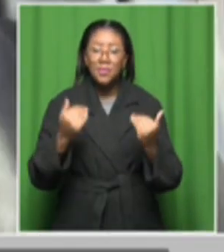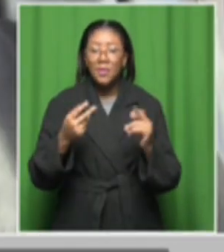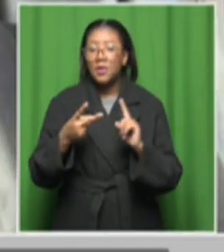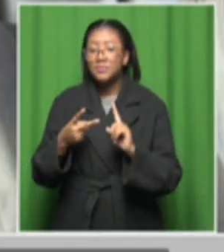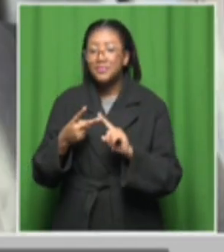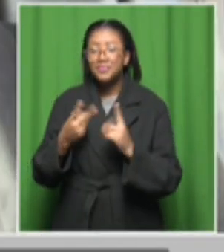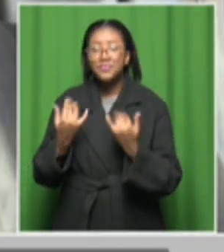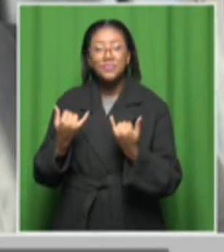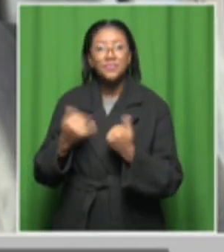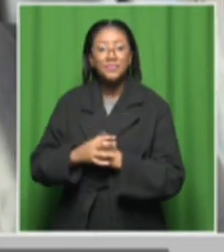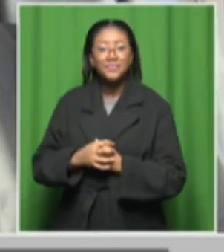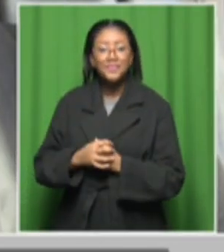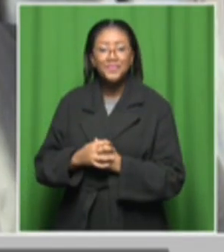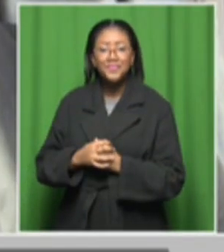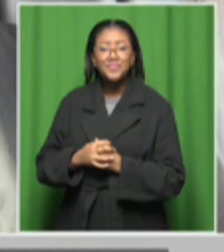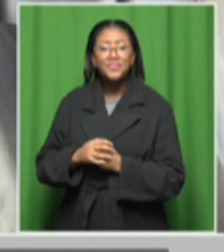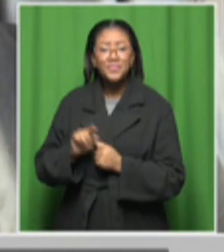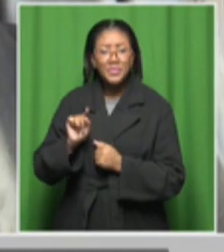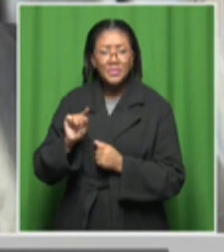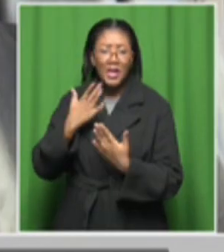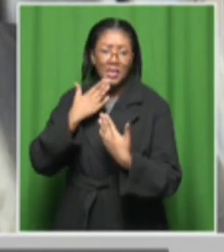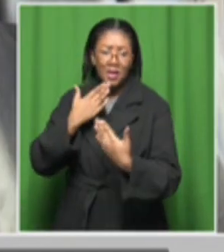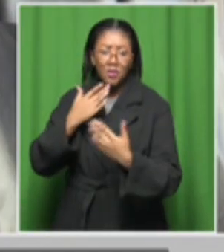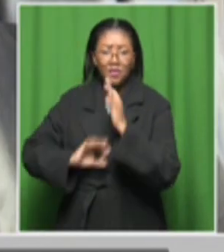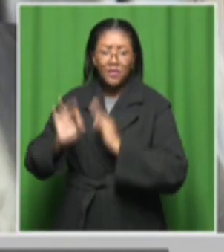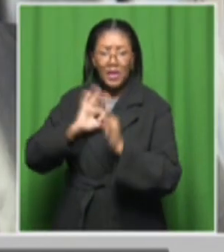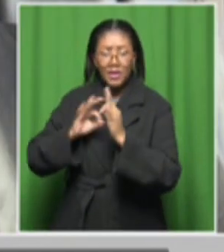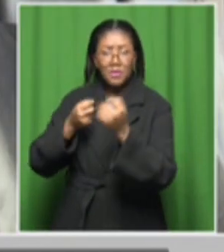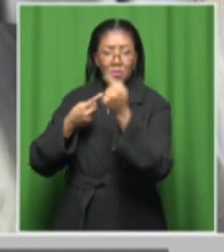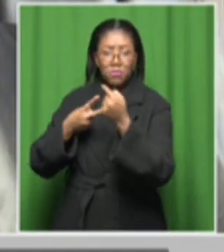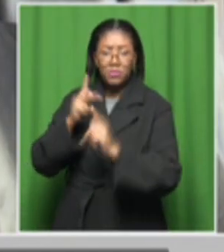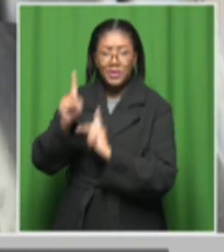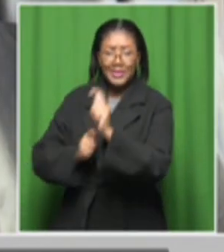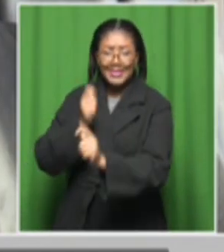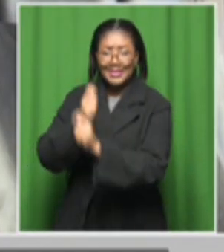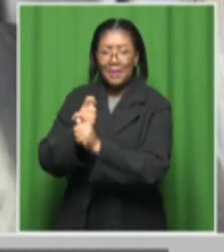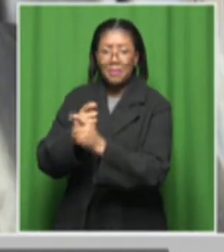into the chat just on what you've echoed, and thank you for speaking to some of those stats